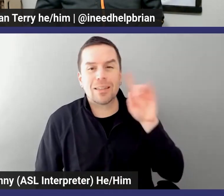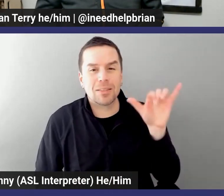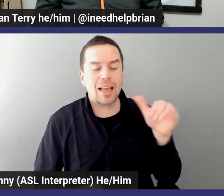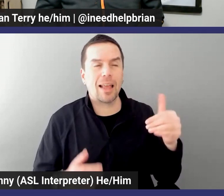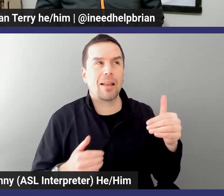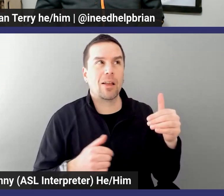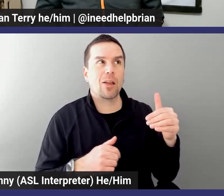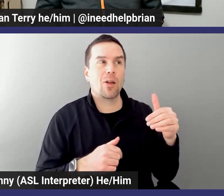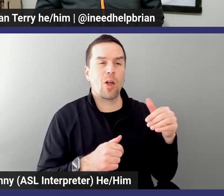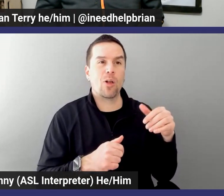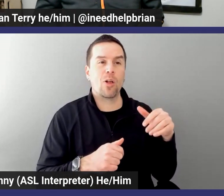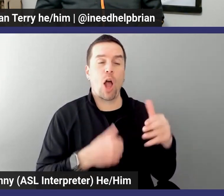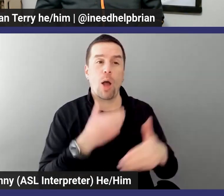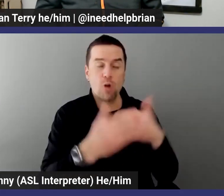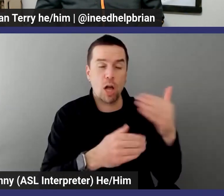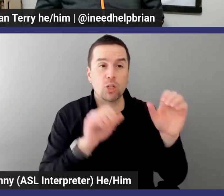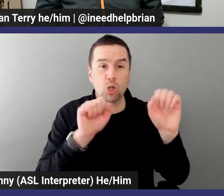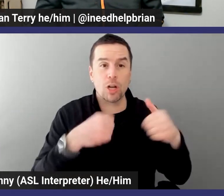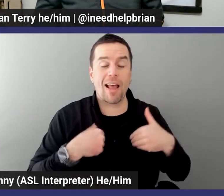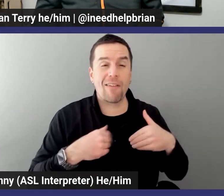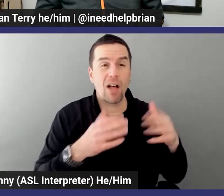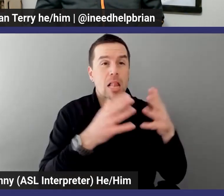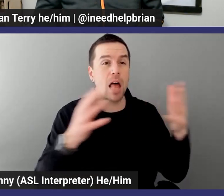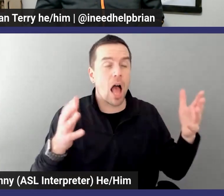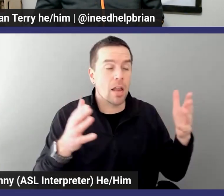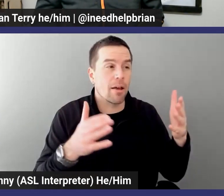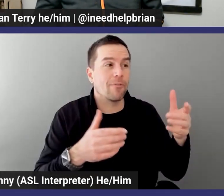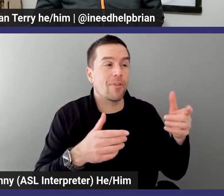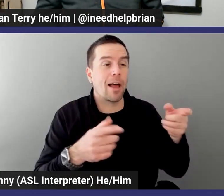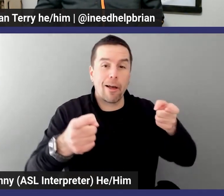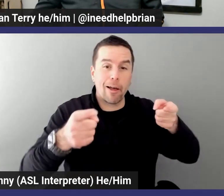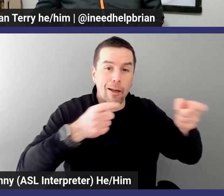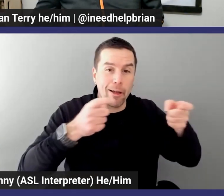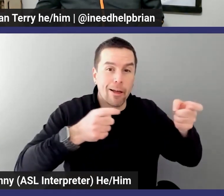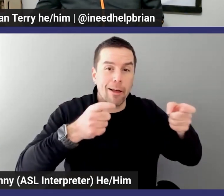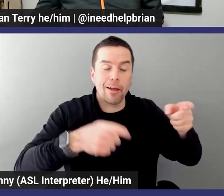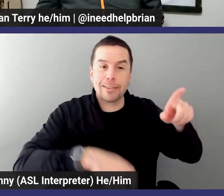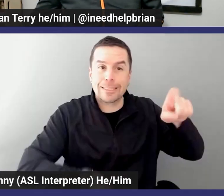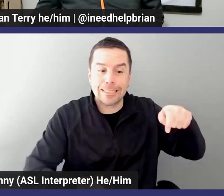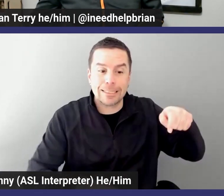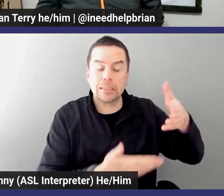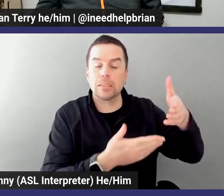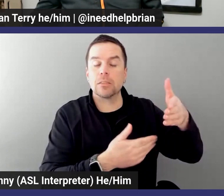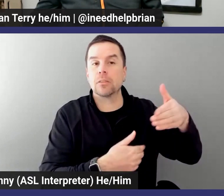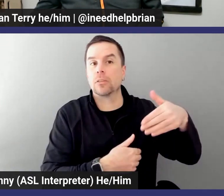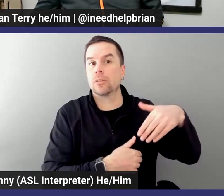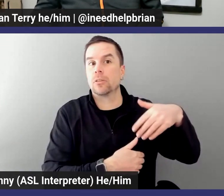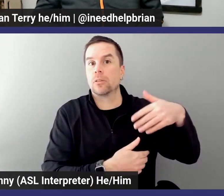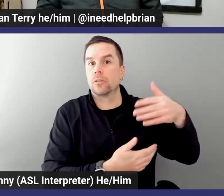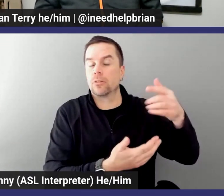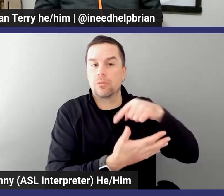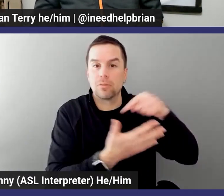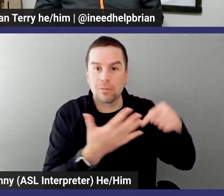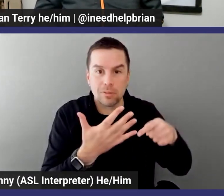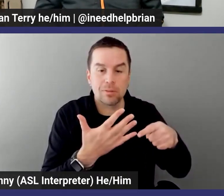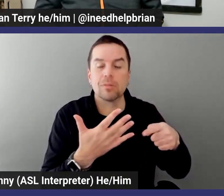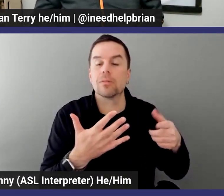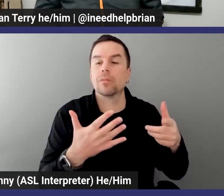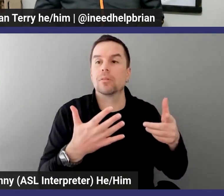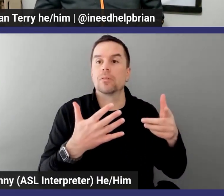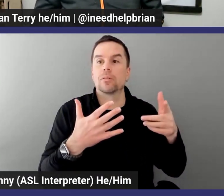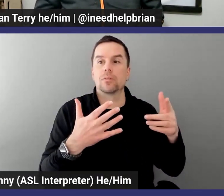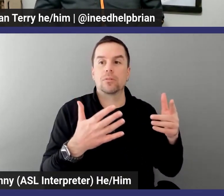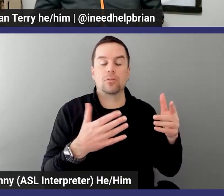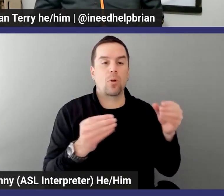and overhead administratively, and allowing it to have a quicker time for value. Because when you say you order